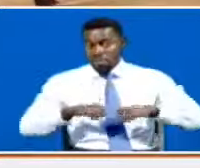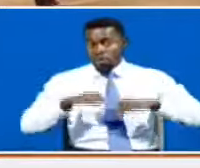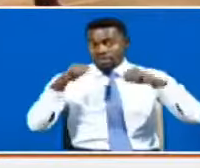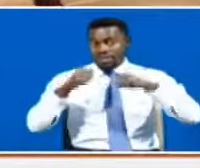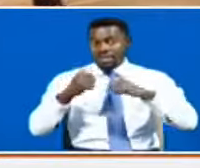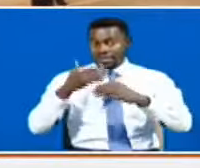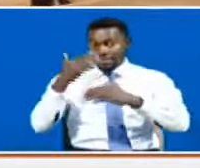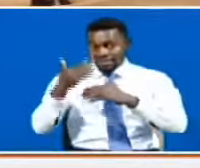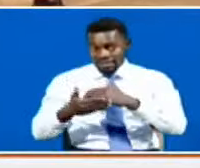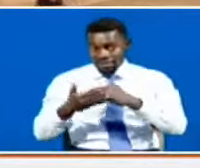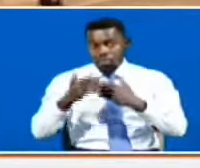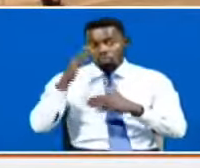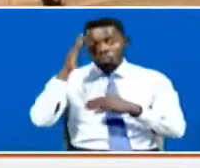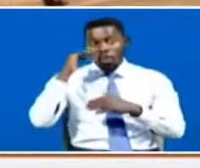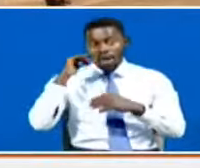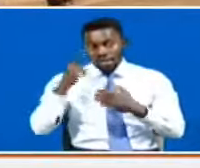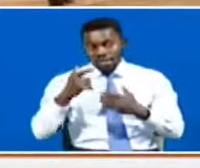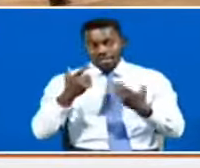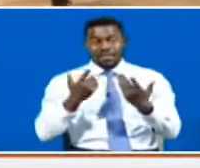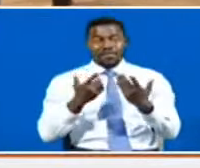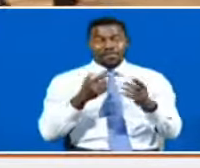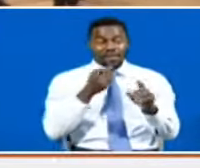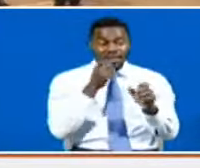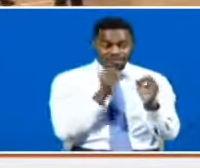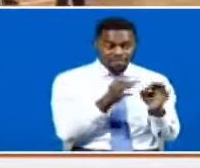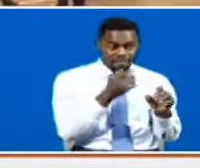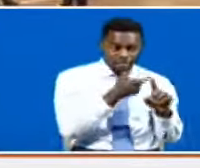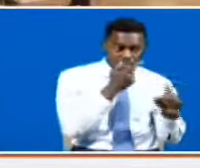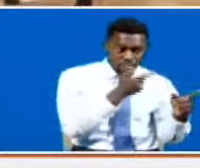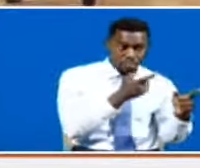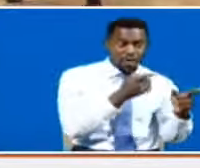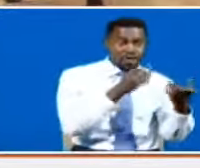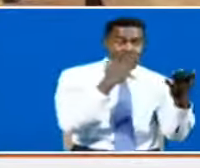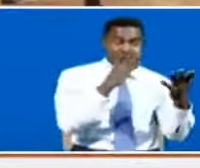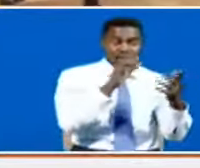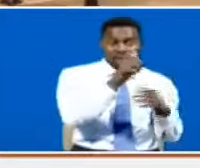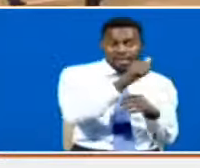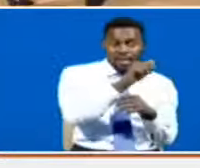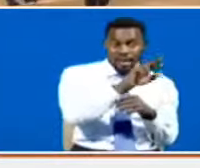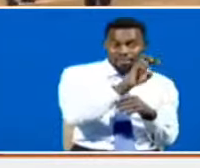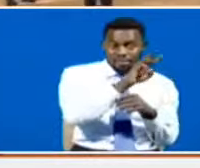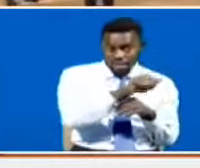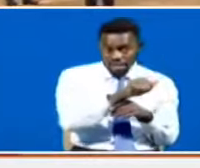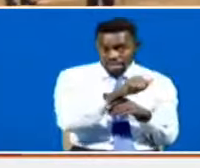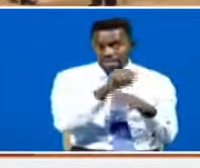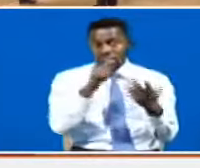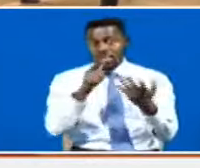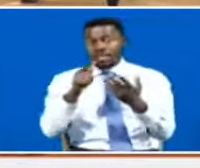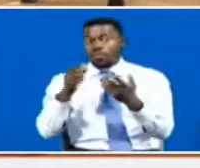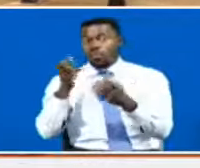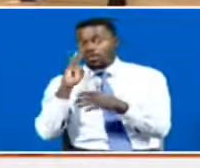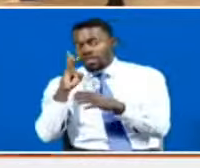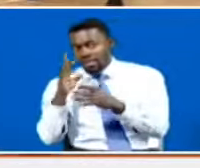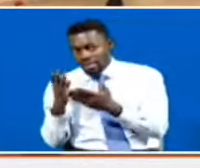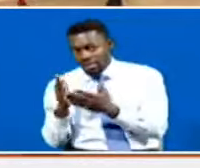which provide for rotation of the post between the Kenya Air Force, Kenya Navy, and Kenya Army.